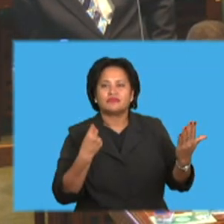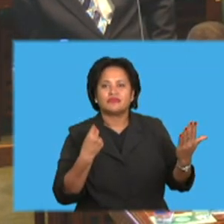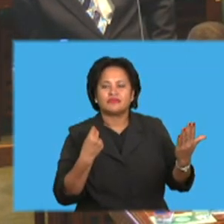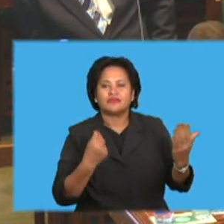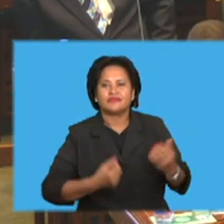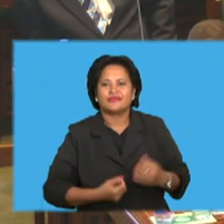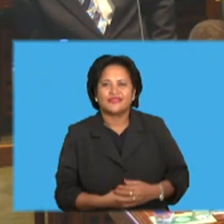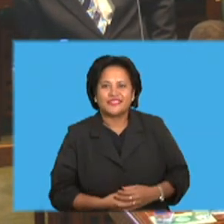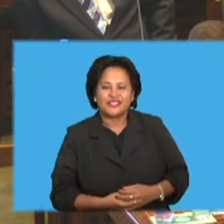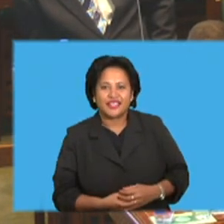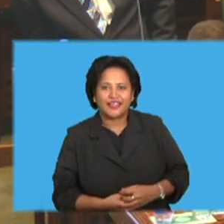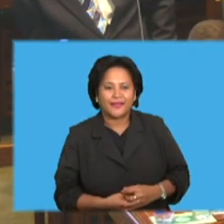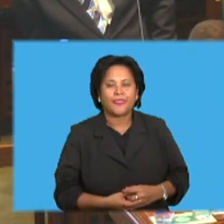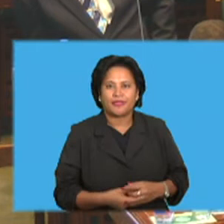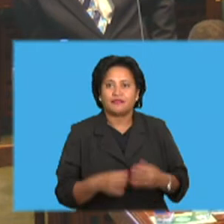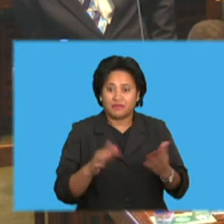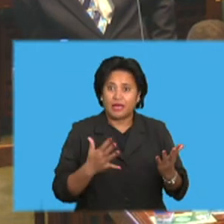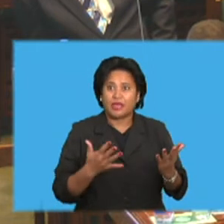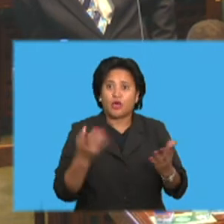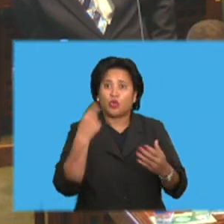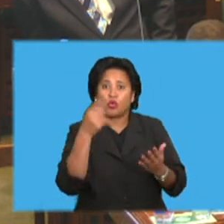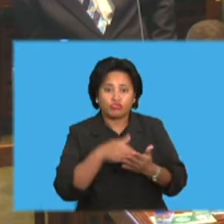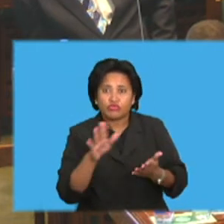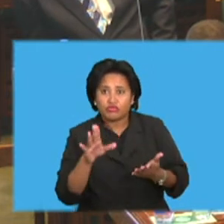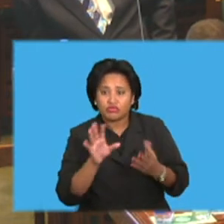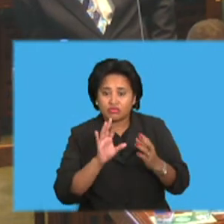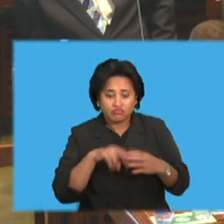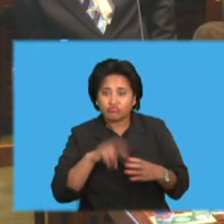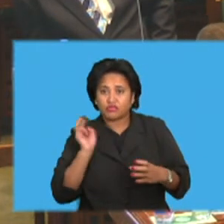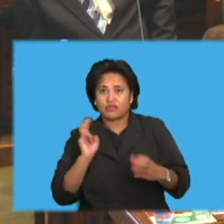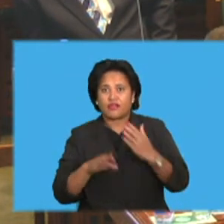their employment, maybe I can let him know.